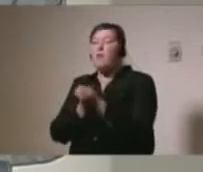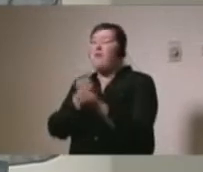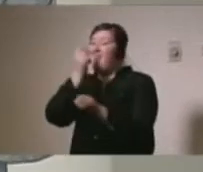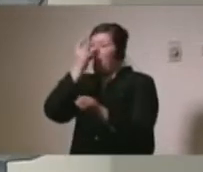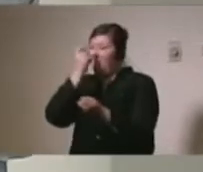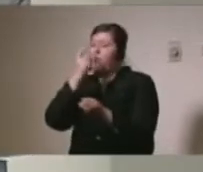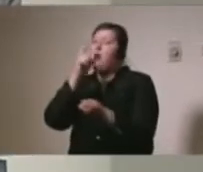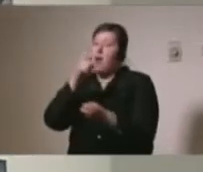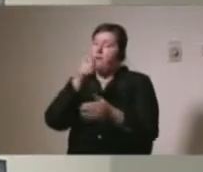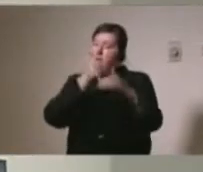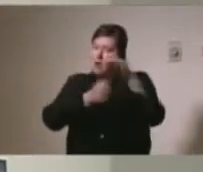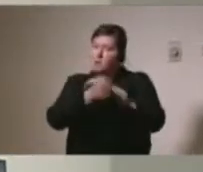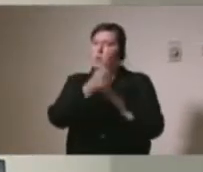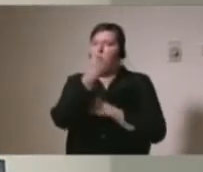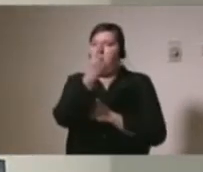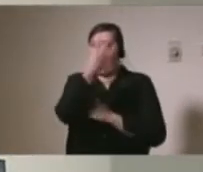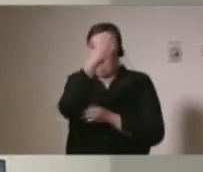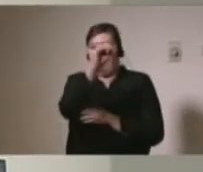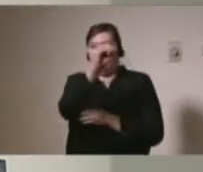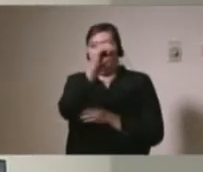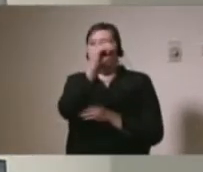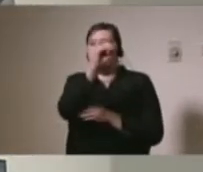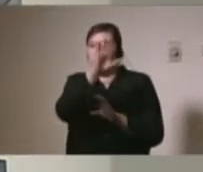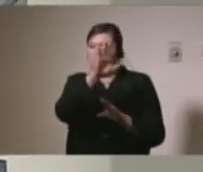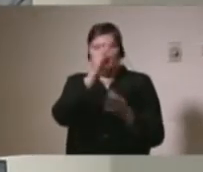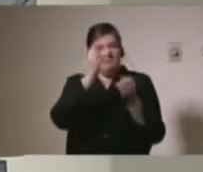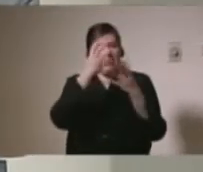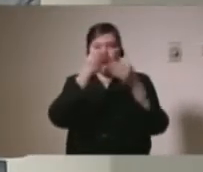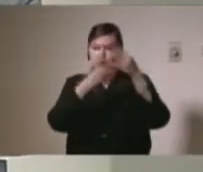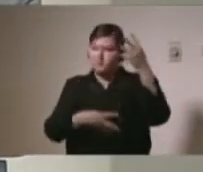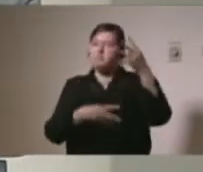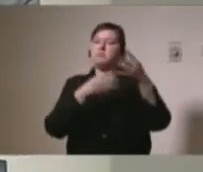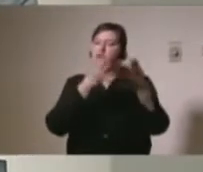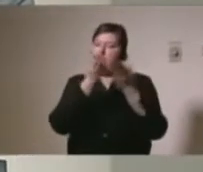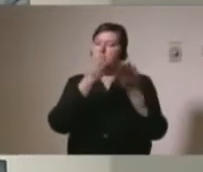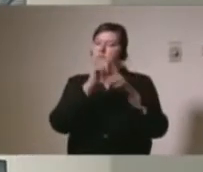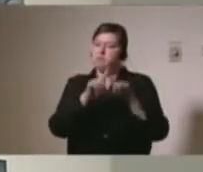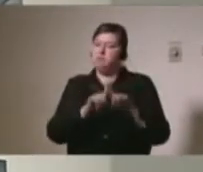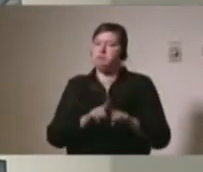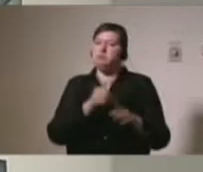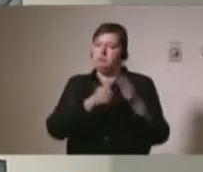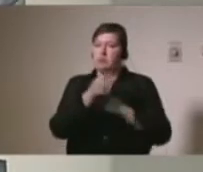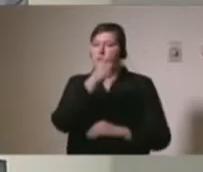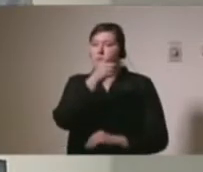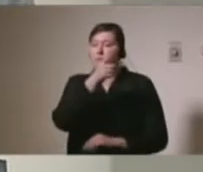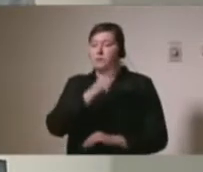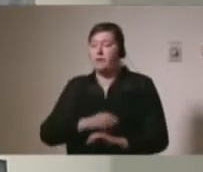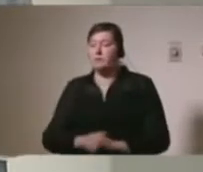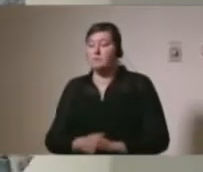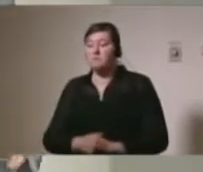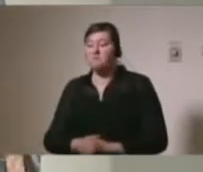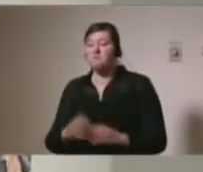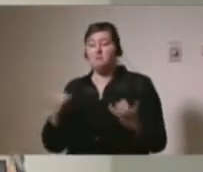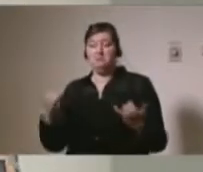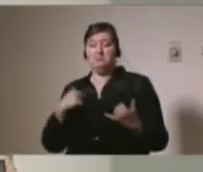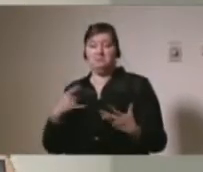In conclusion of the first part of my report, I can say that without